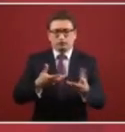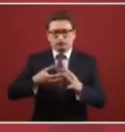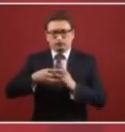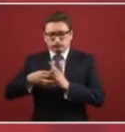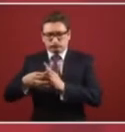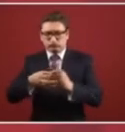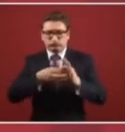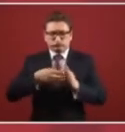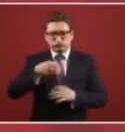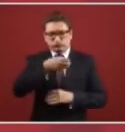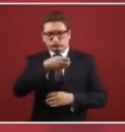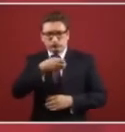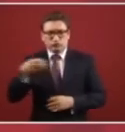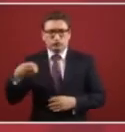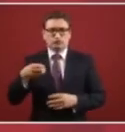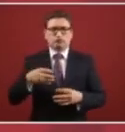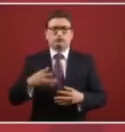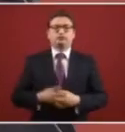manner.